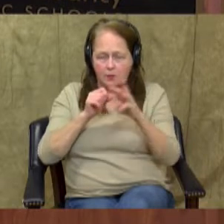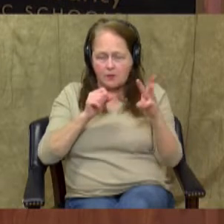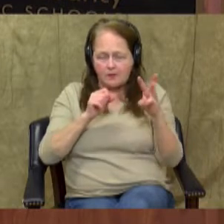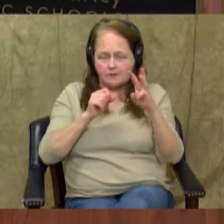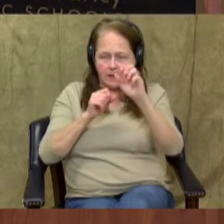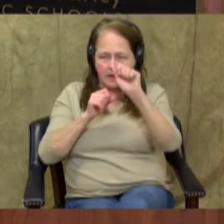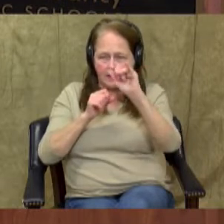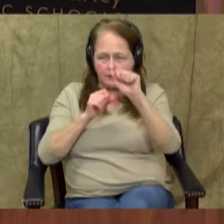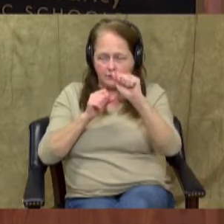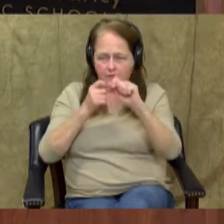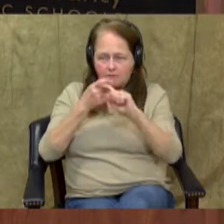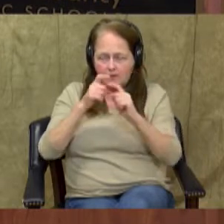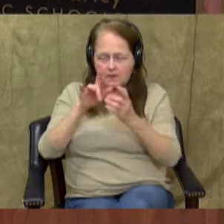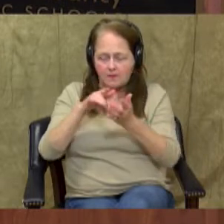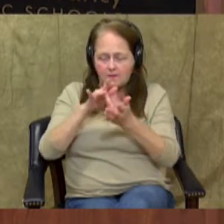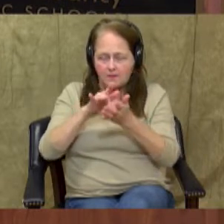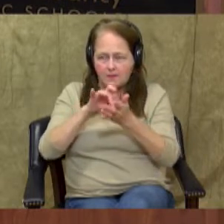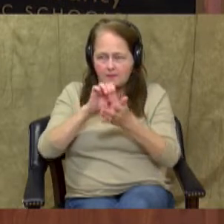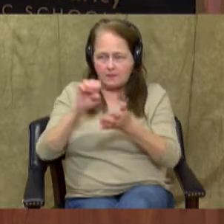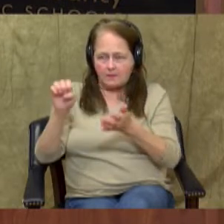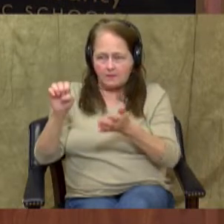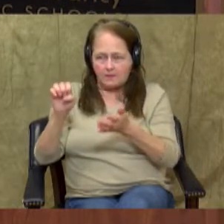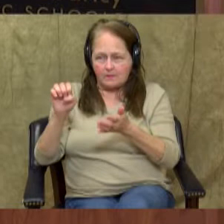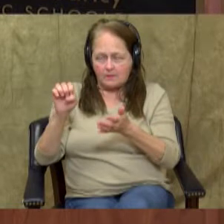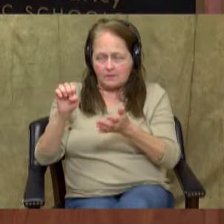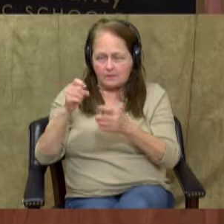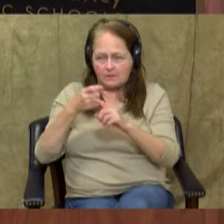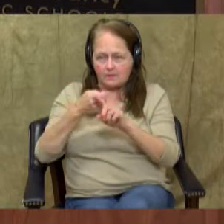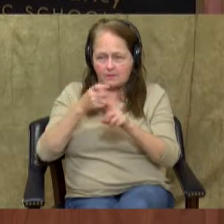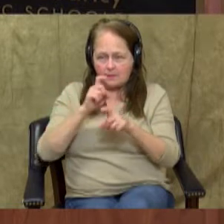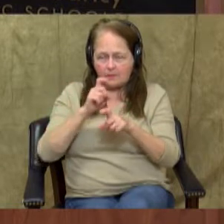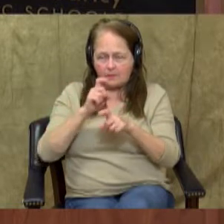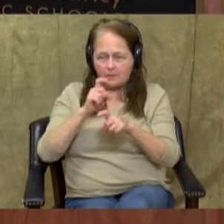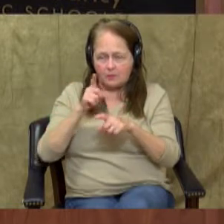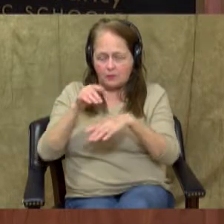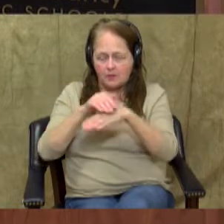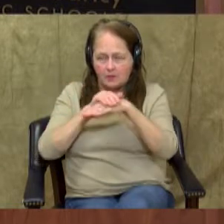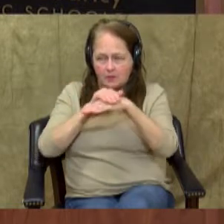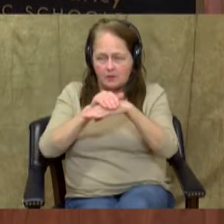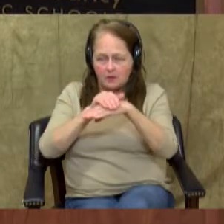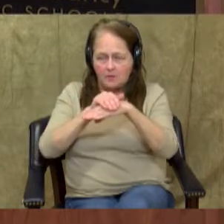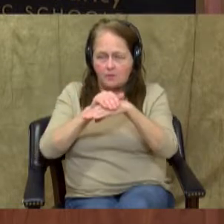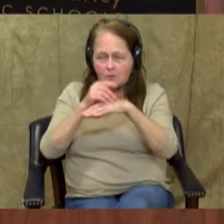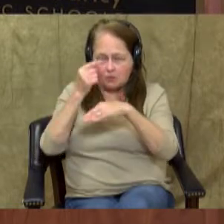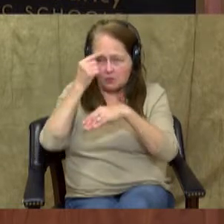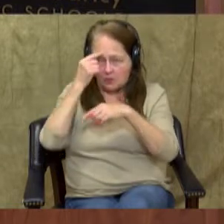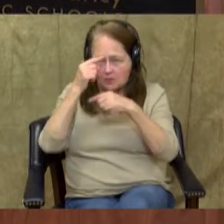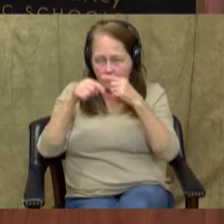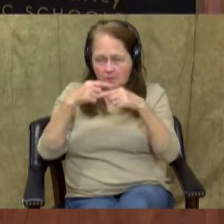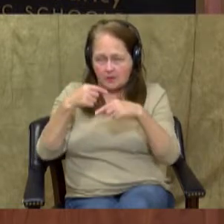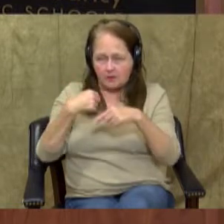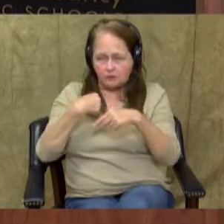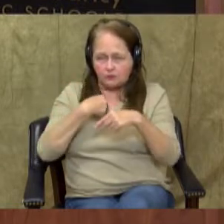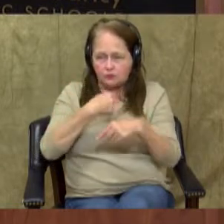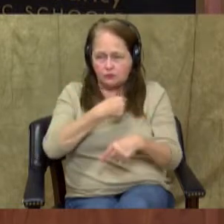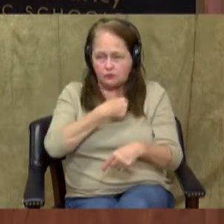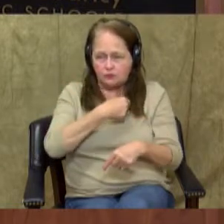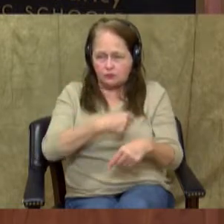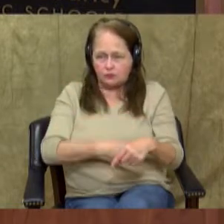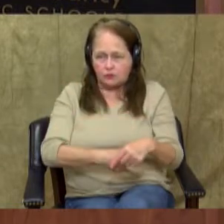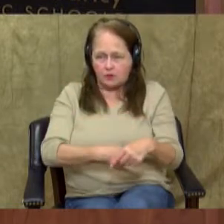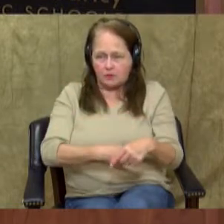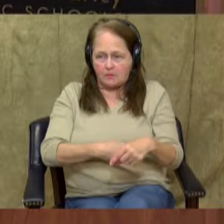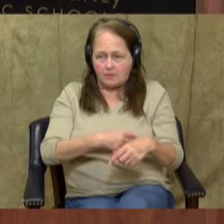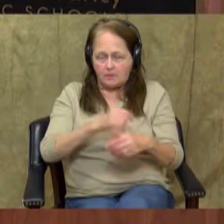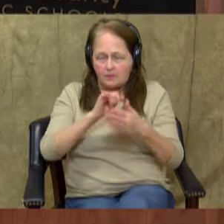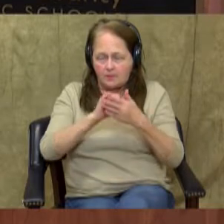Middle East really comes from a perspective of if you're from Britain and you thought of China as the Far East,